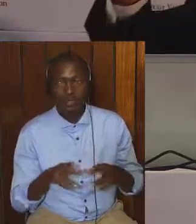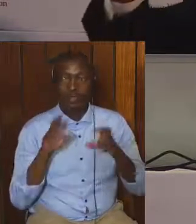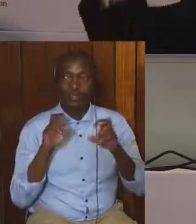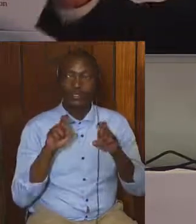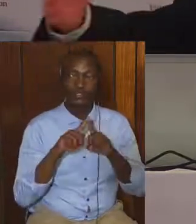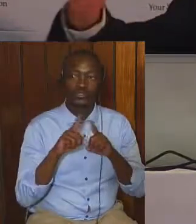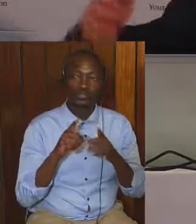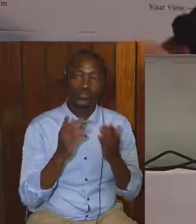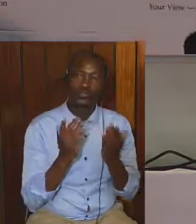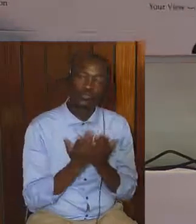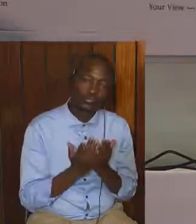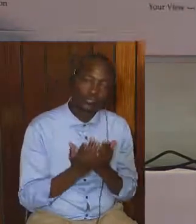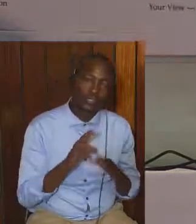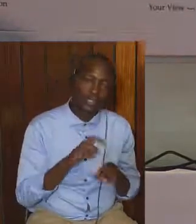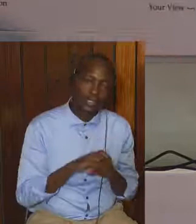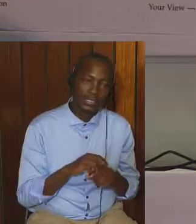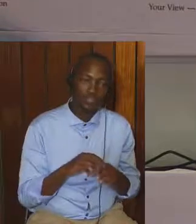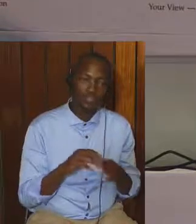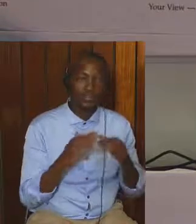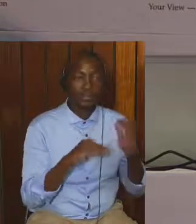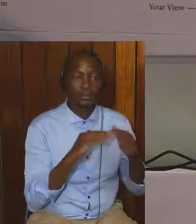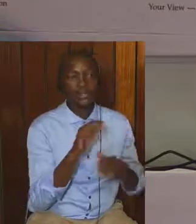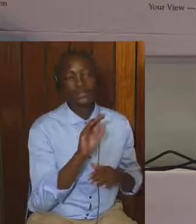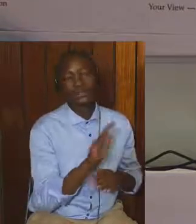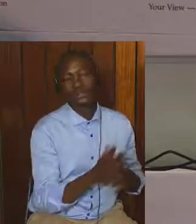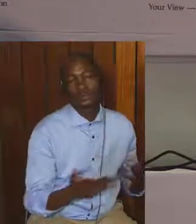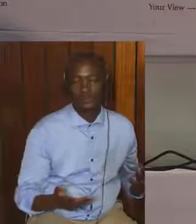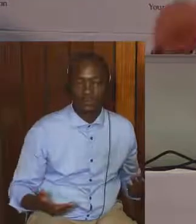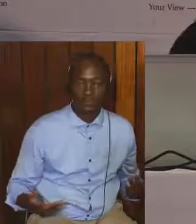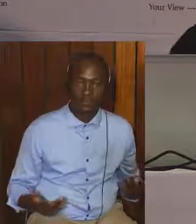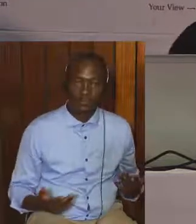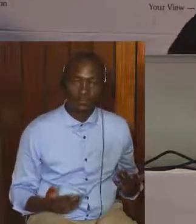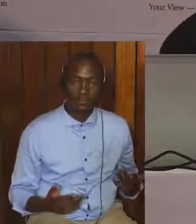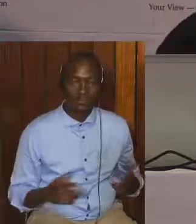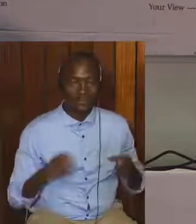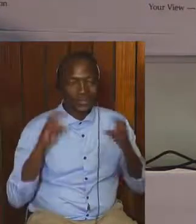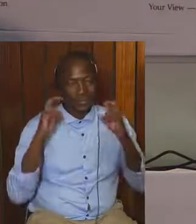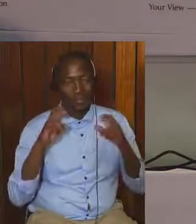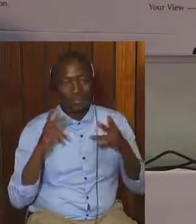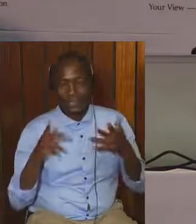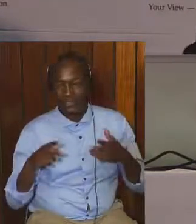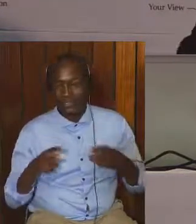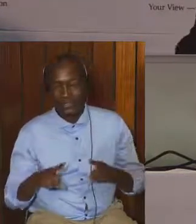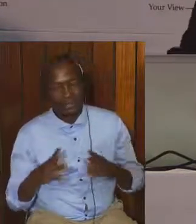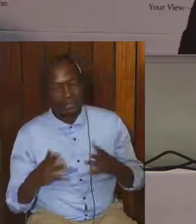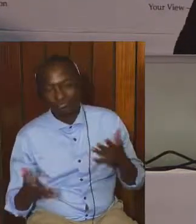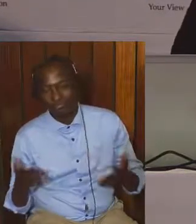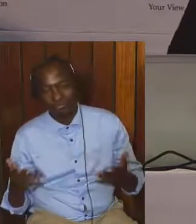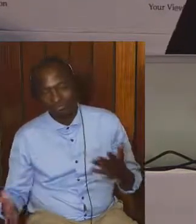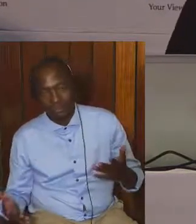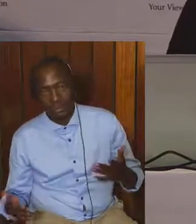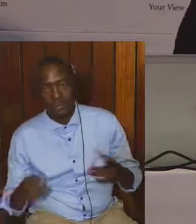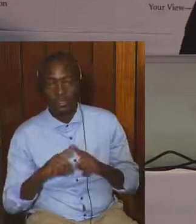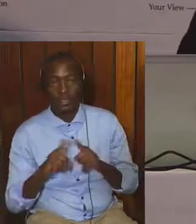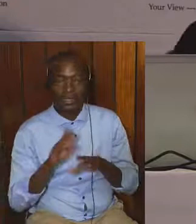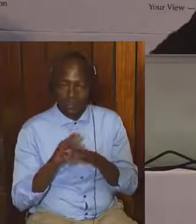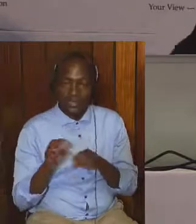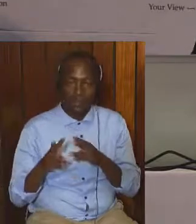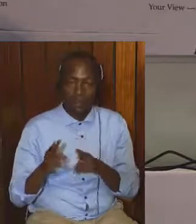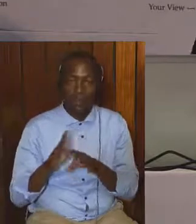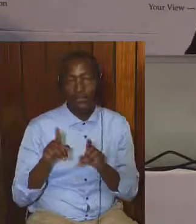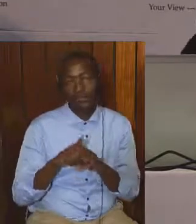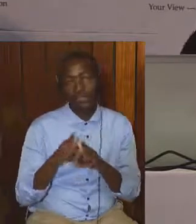of a school that needs to be put in place, or a bus route, etc. So there is that avenue as